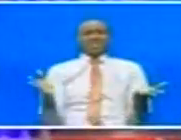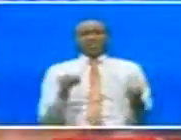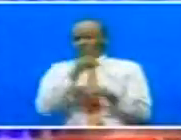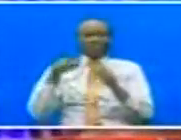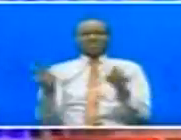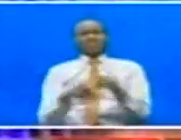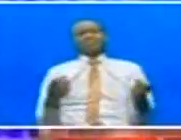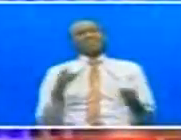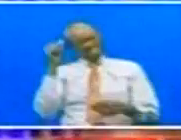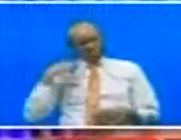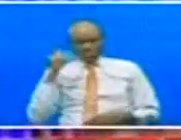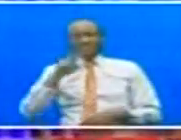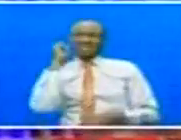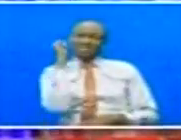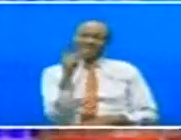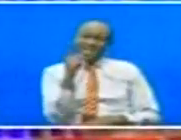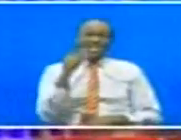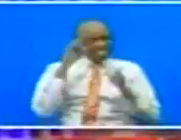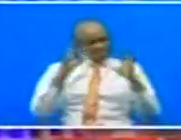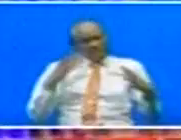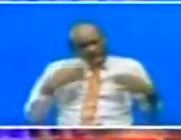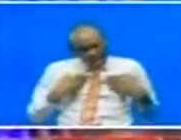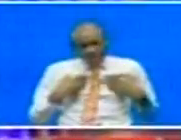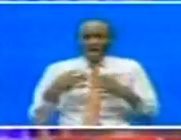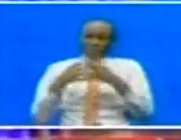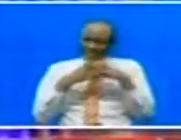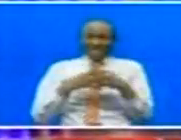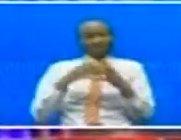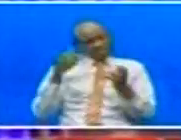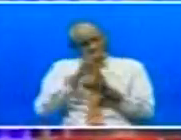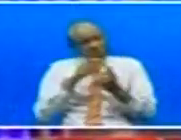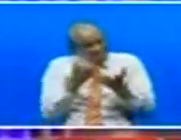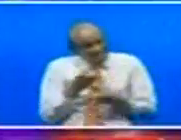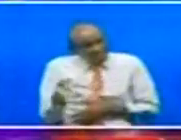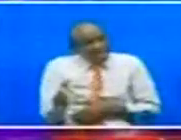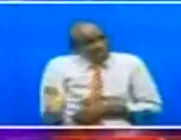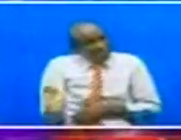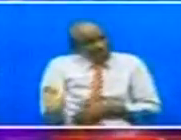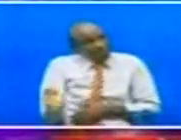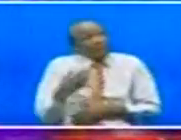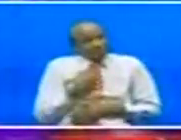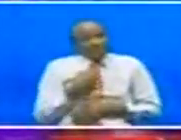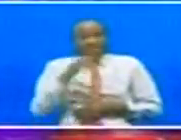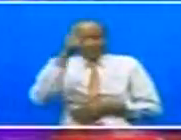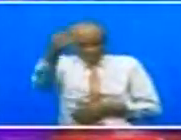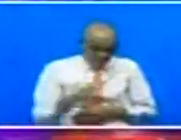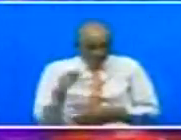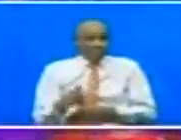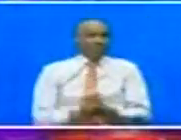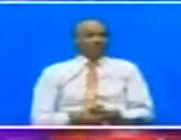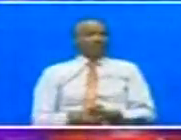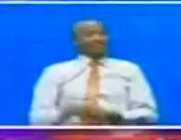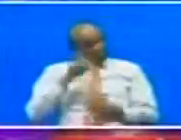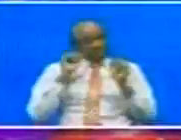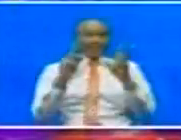Please, Kenyans should understand, if we have something the Americans need, and we do. All right. And we do. They will come. And it's